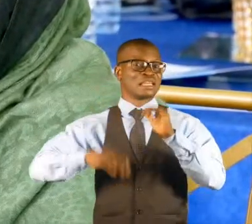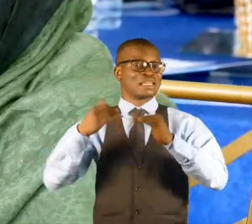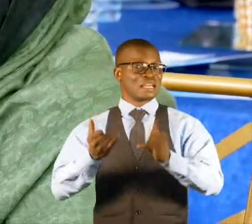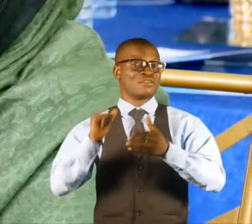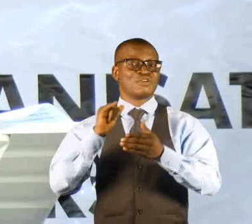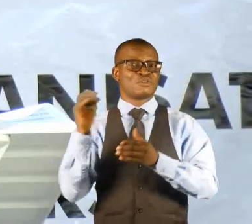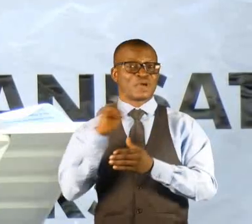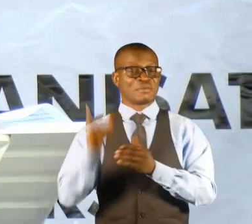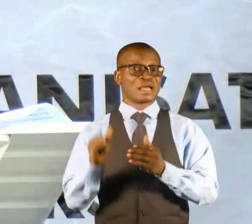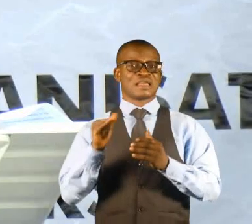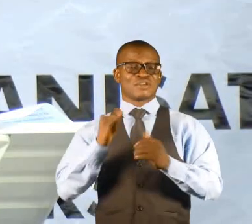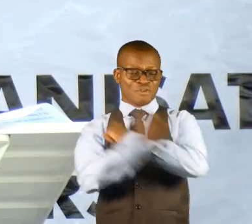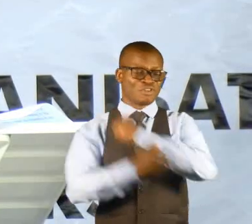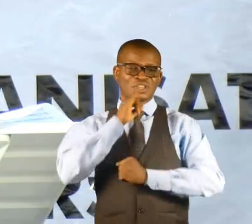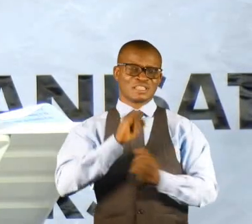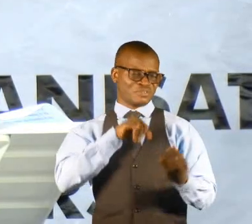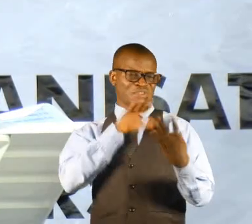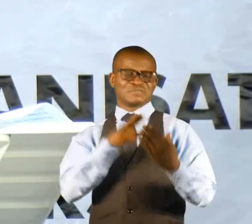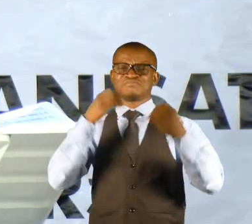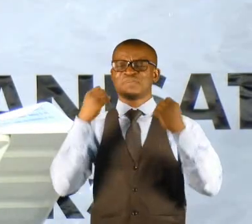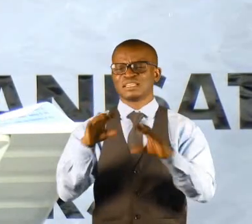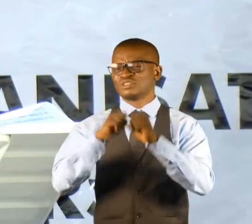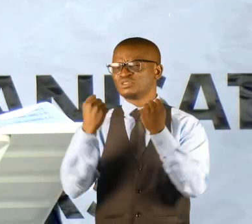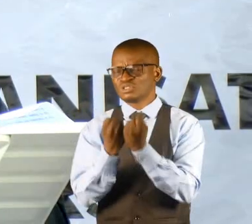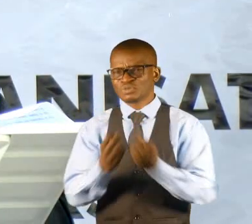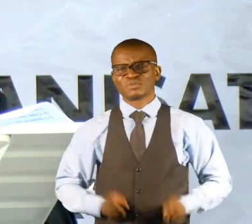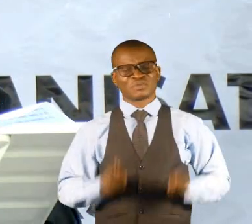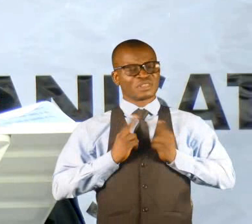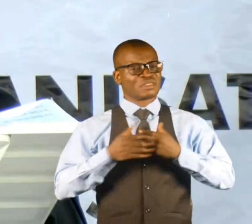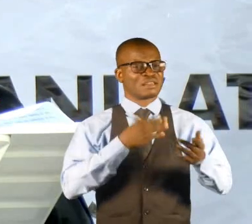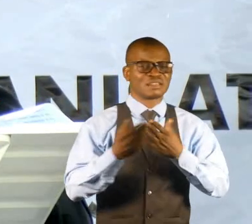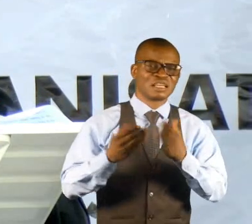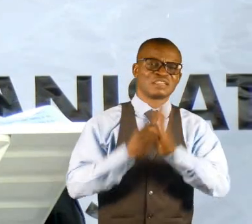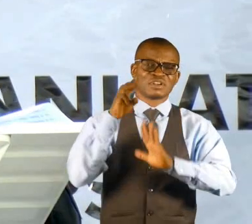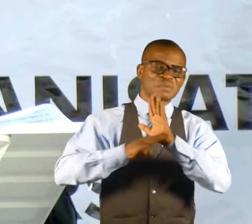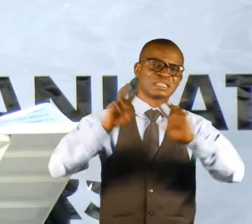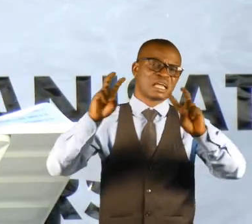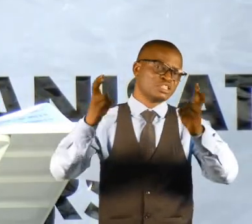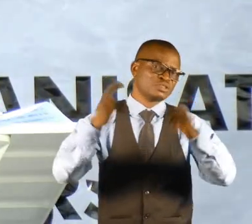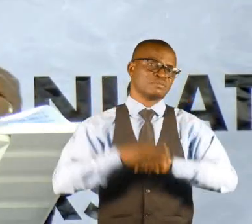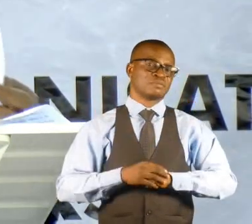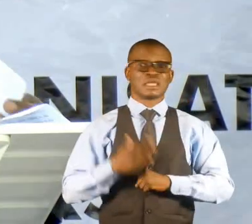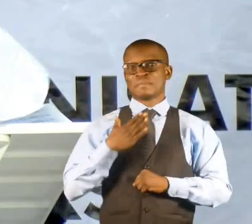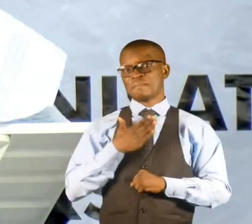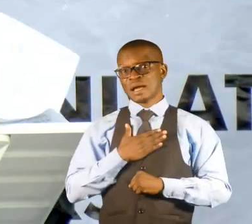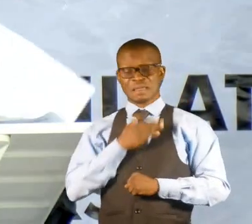than now, when the country is facing a number of social, humanitarian, and developmental